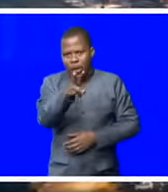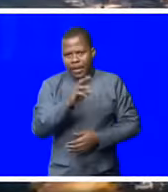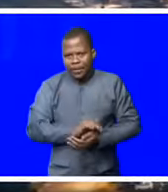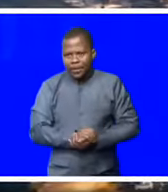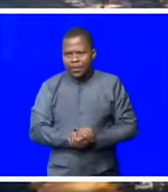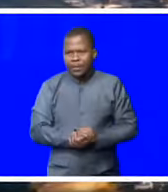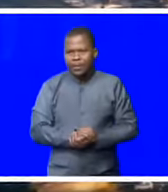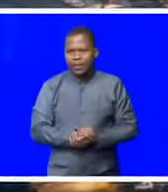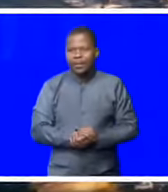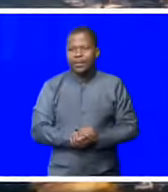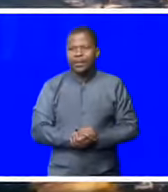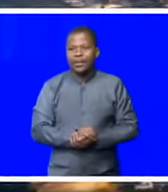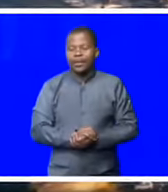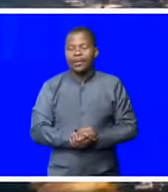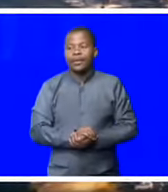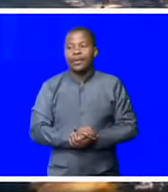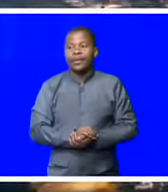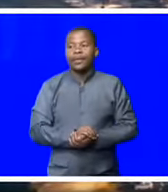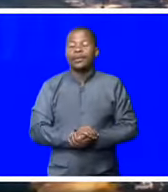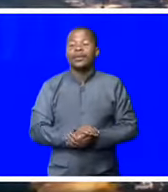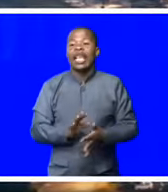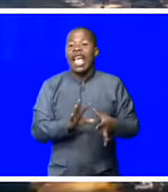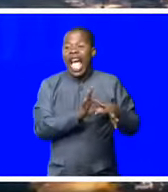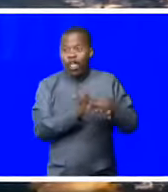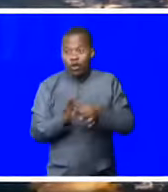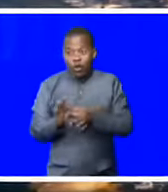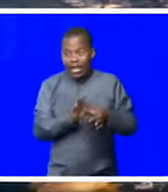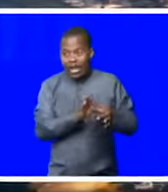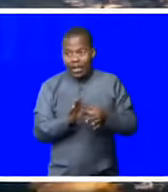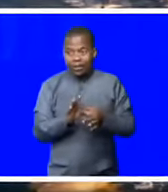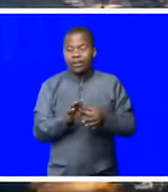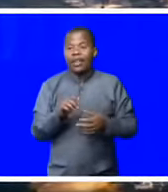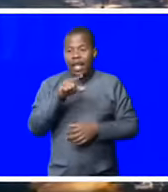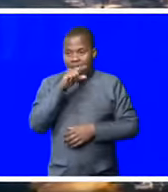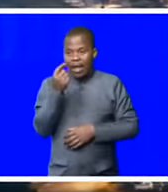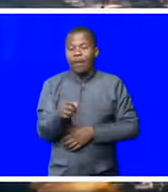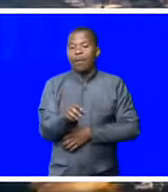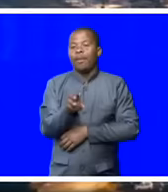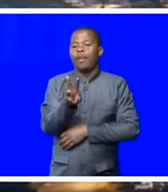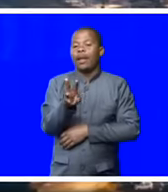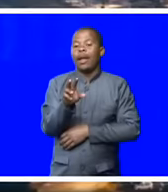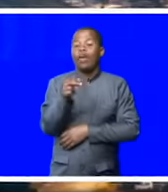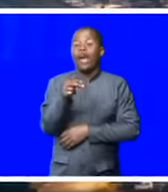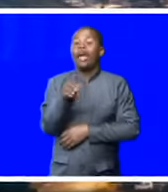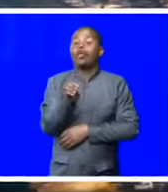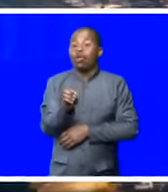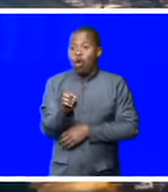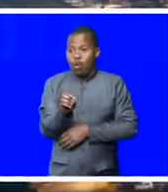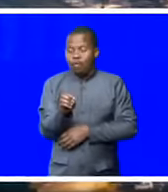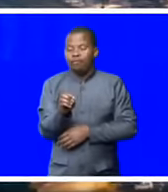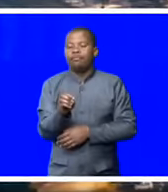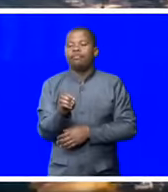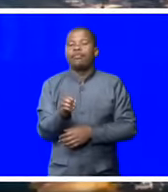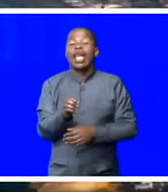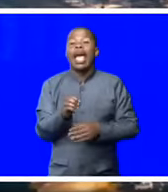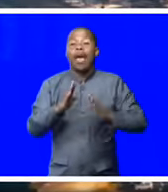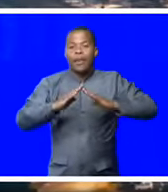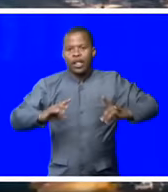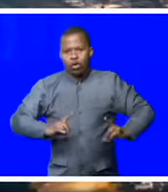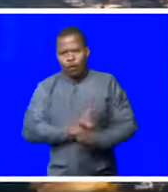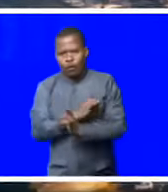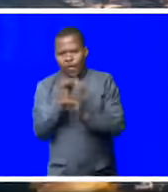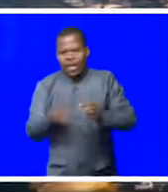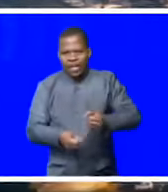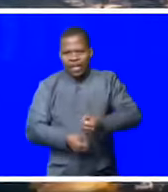Ngenhloso yokuthuthukisa tempilo lapha eveni, inhlangano lebuka tindzaba tetempilo kamhlabuhlangene i-World Health Organization sesekele litiko